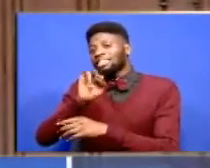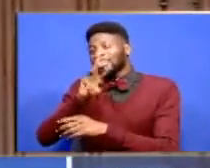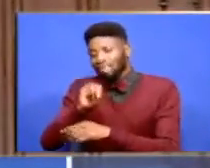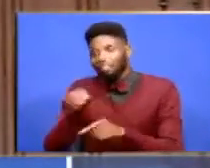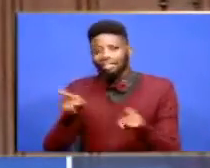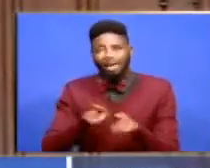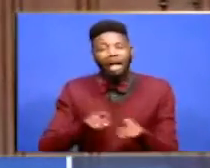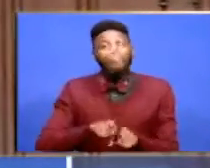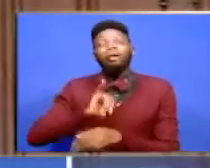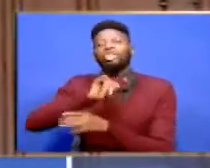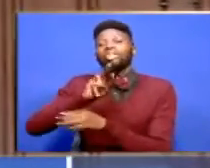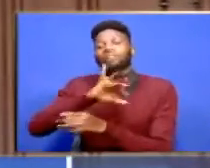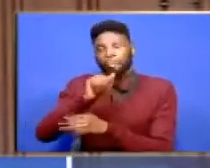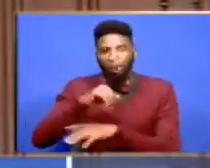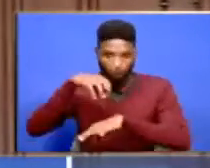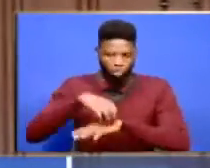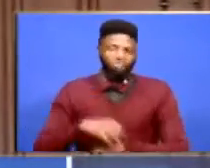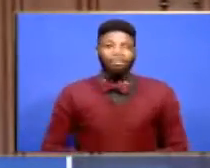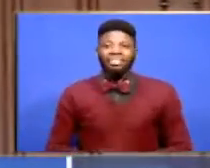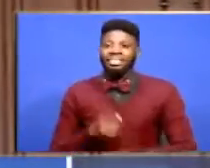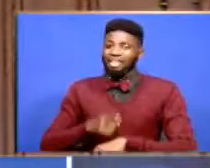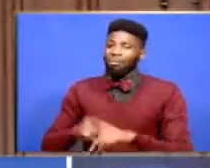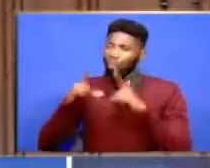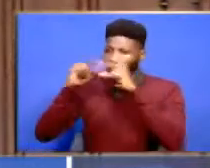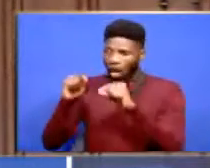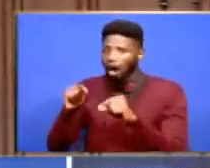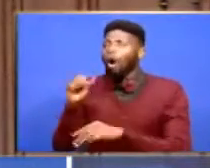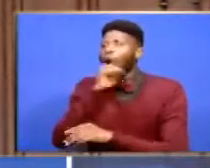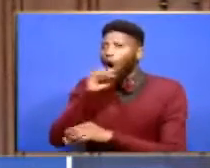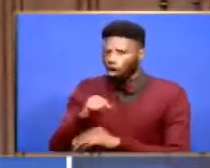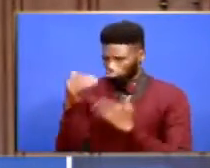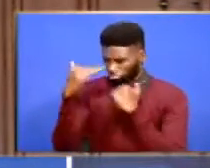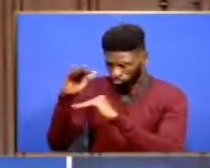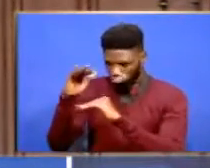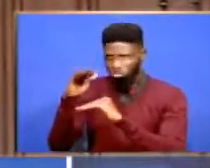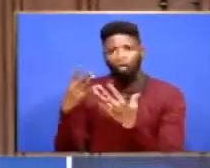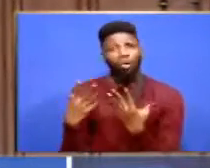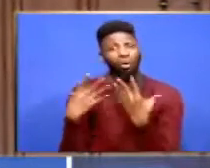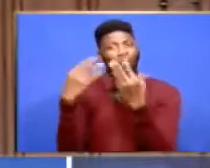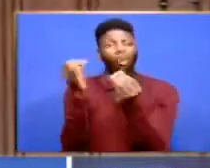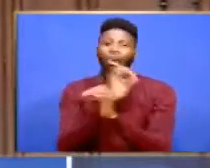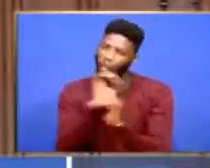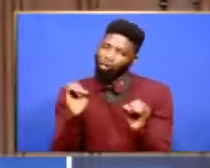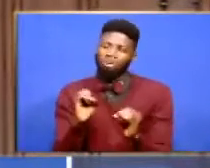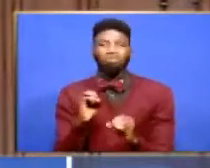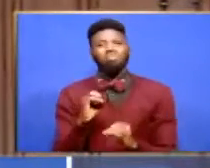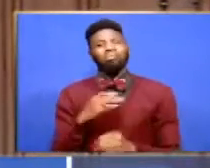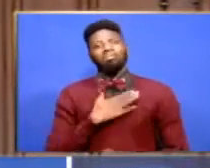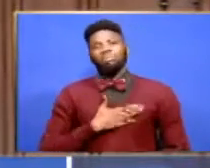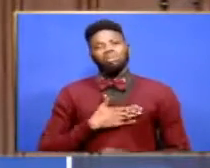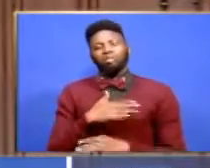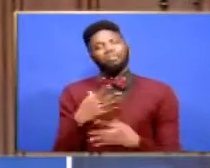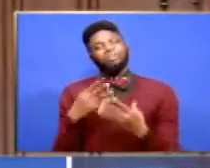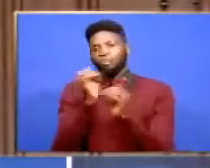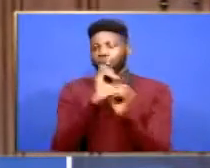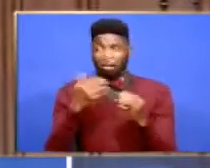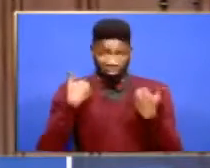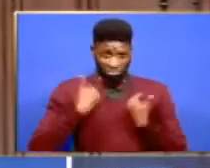saying this particular age, do not go, please don't. I am a survivor of